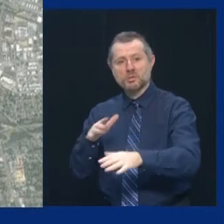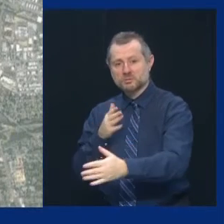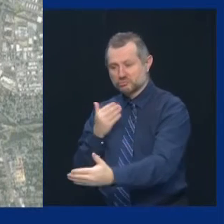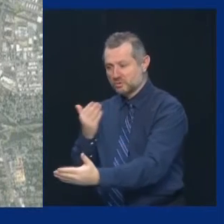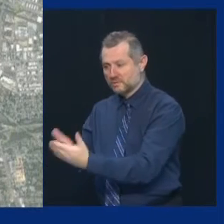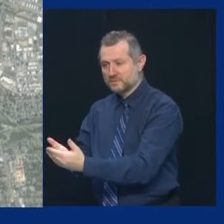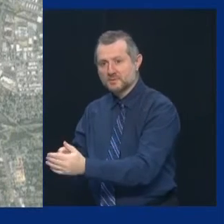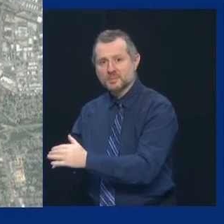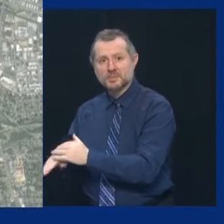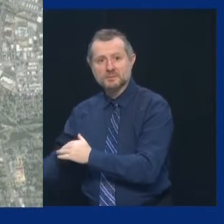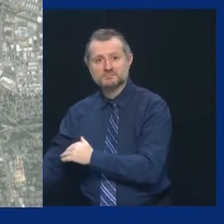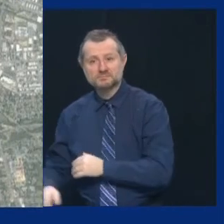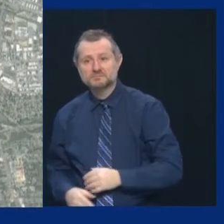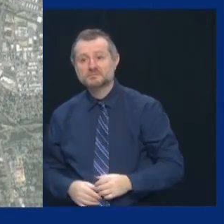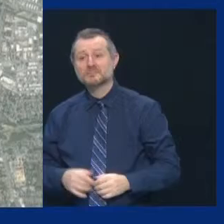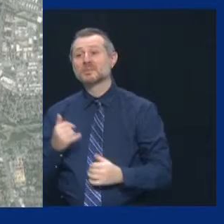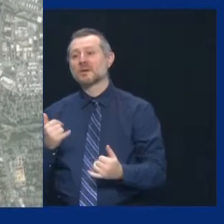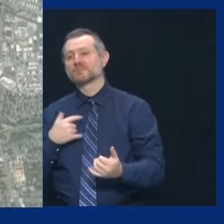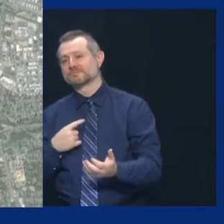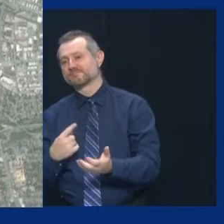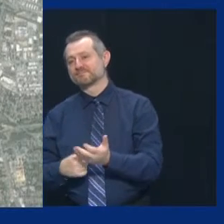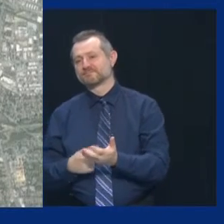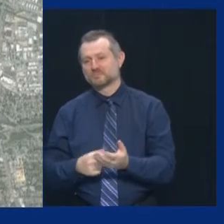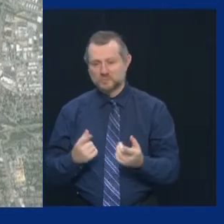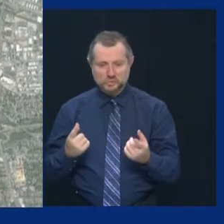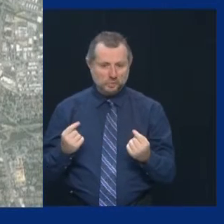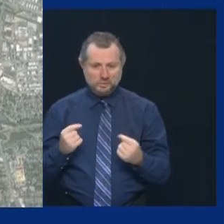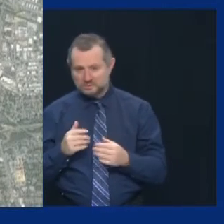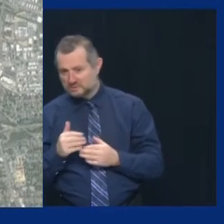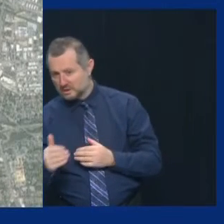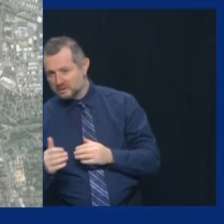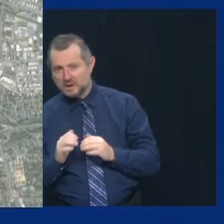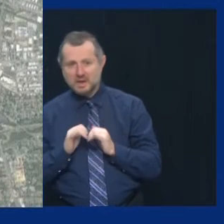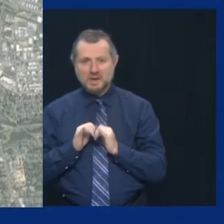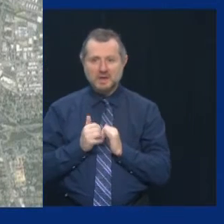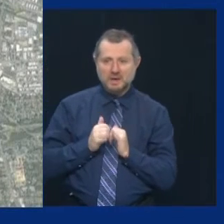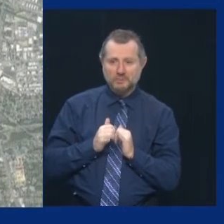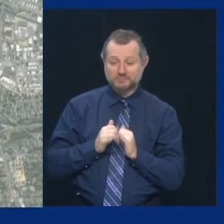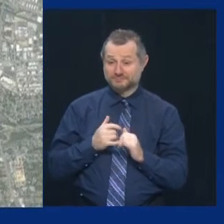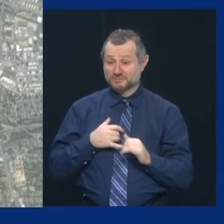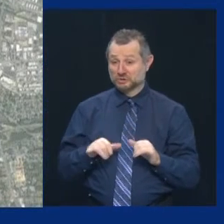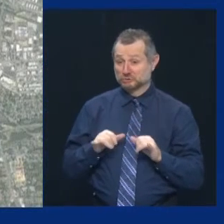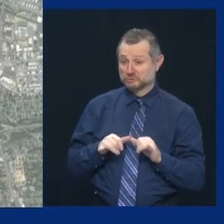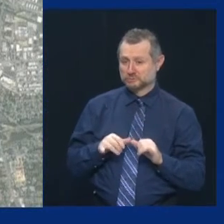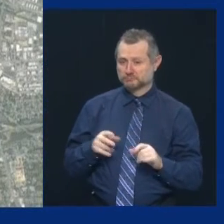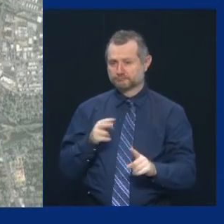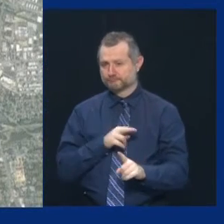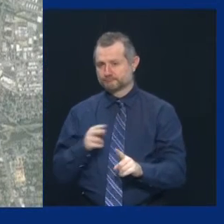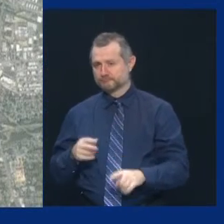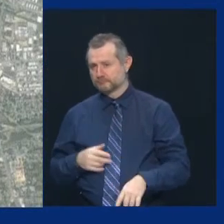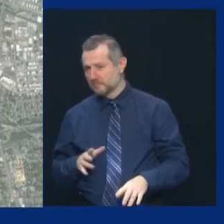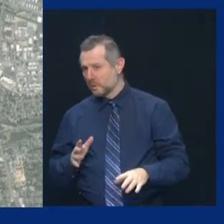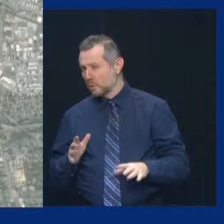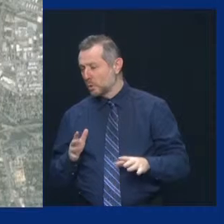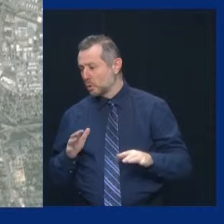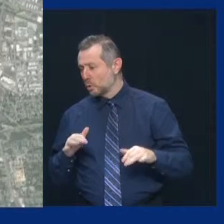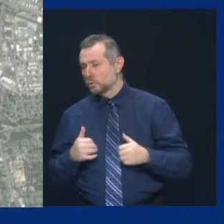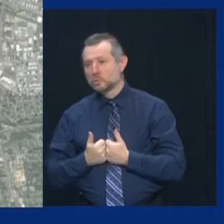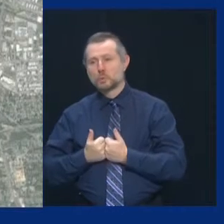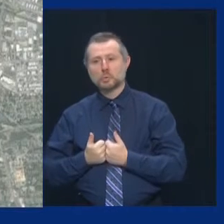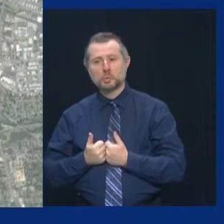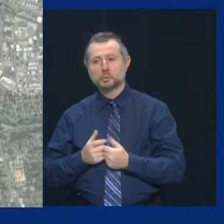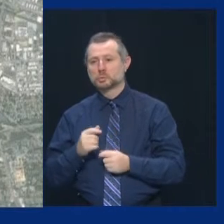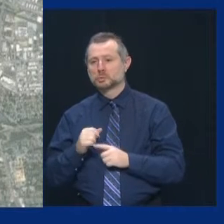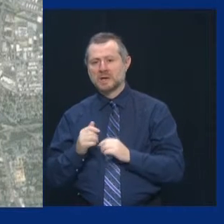And the question of what do you do and how do you do it, first of all, from an engineering point, it was a truly challenging situation, because how do you get